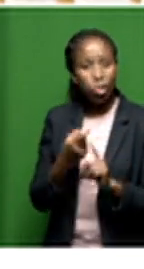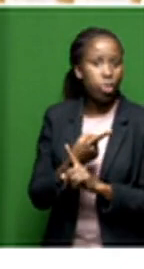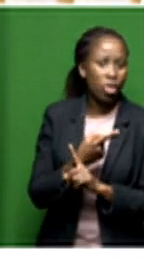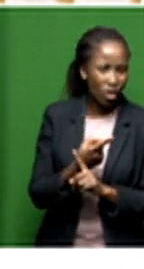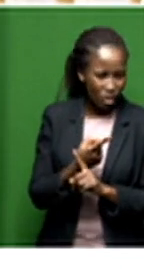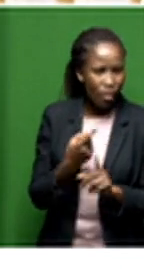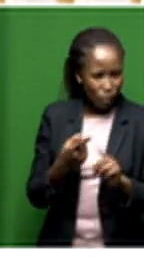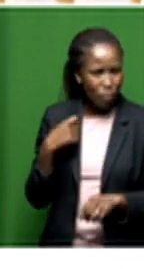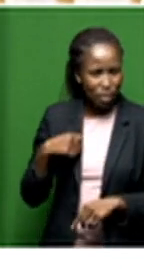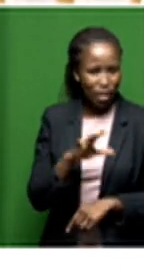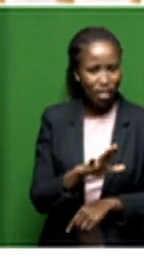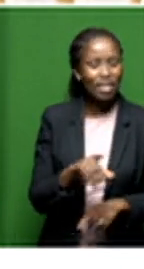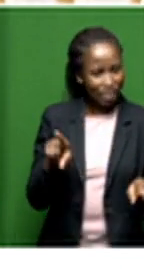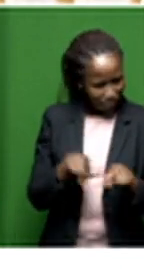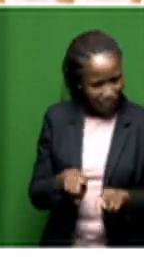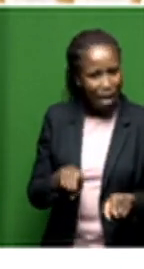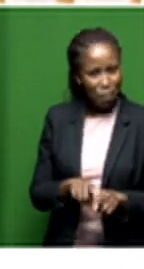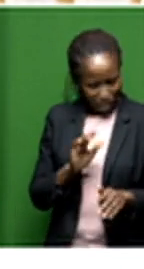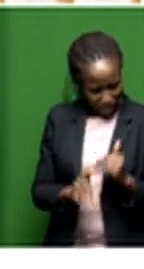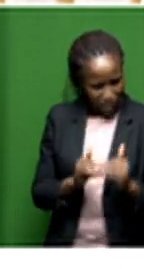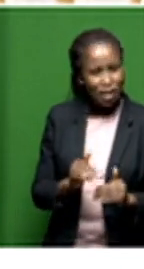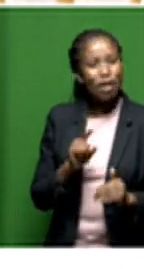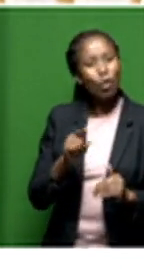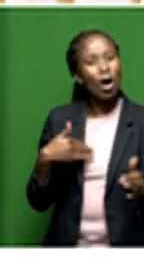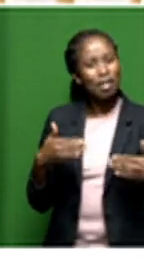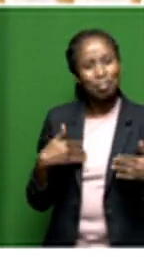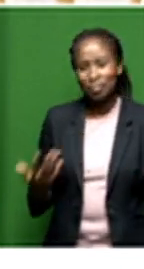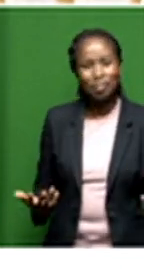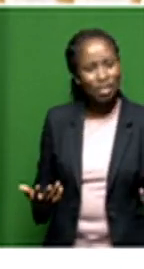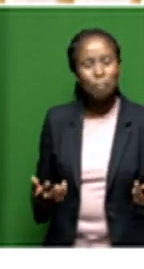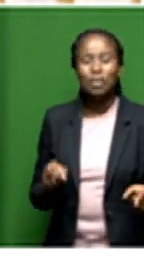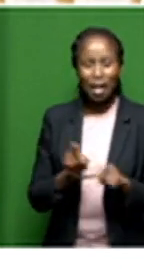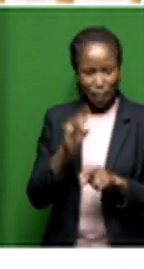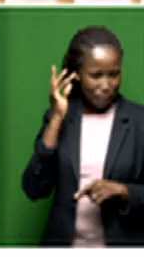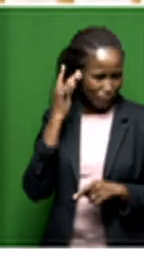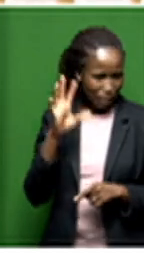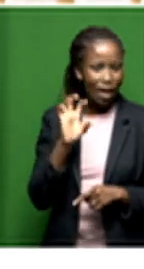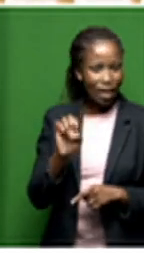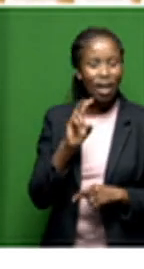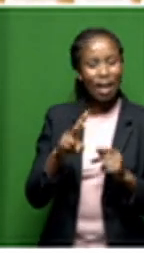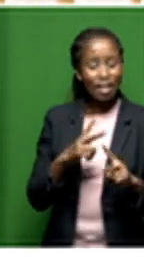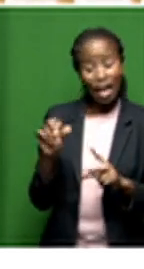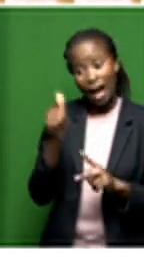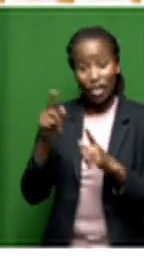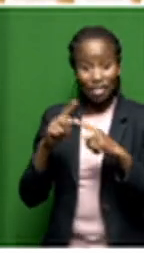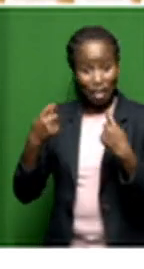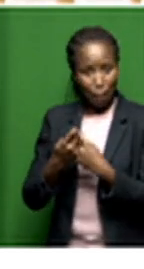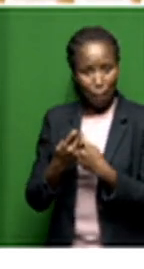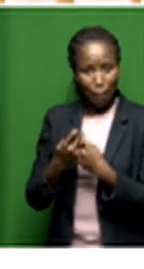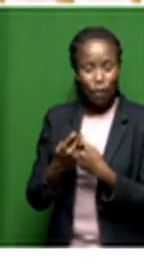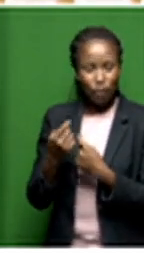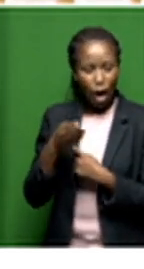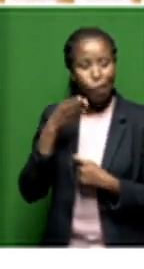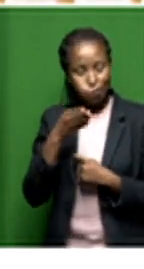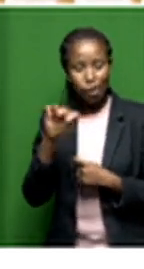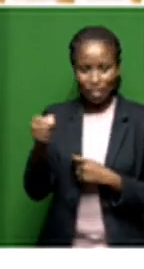Emfuleni, even during the administration process. And I know there was another administrative team before you took over the